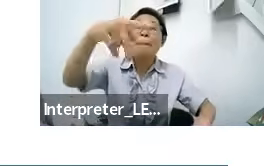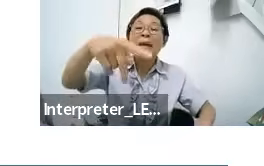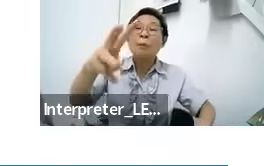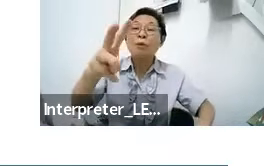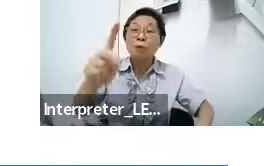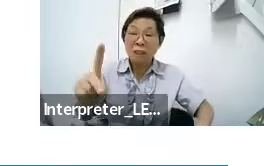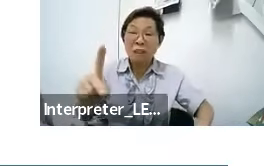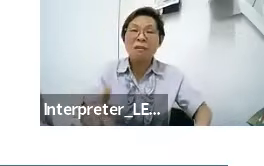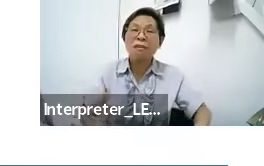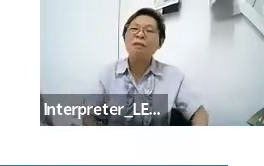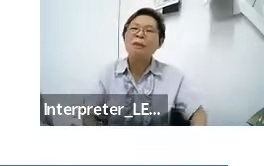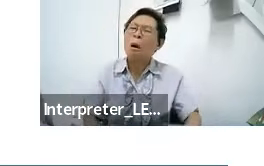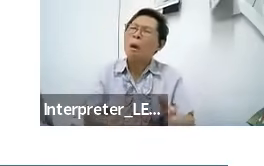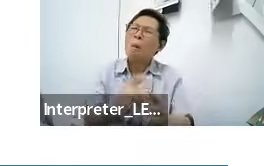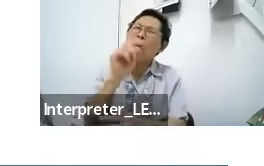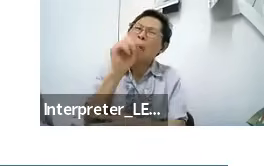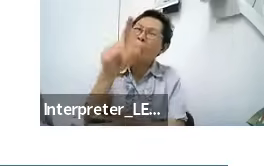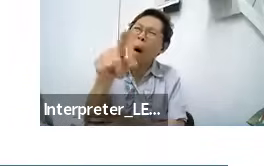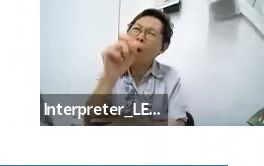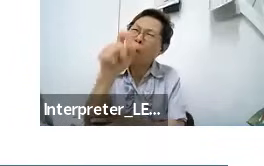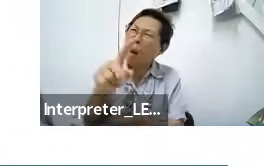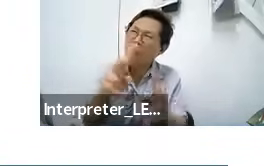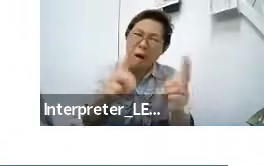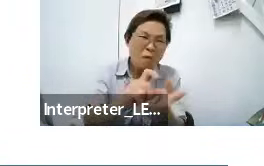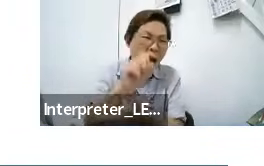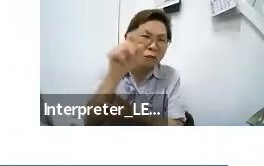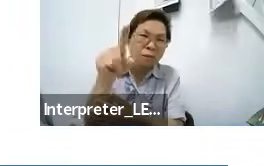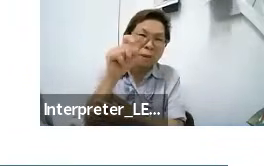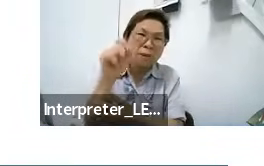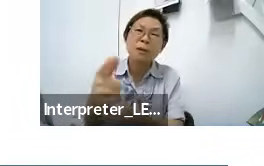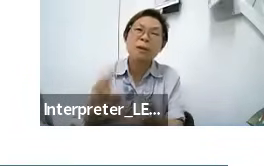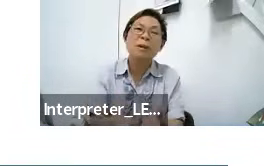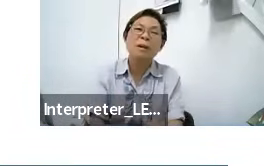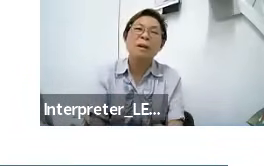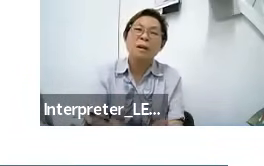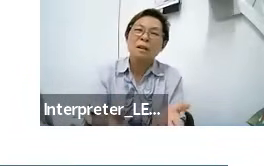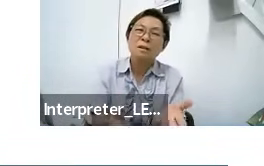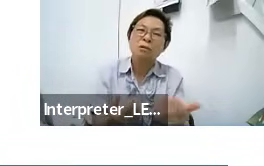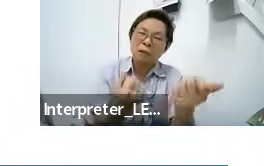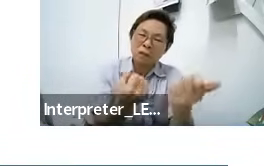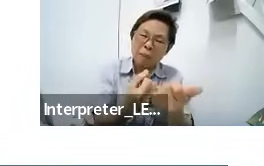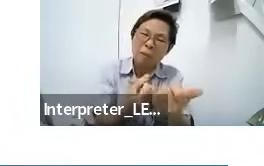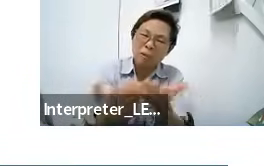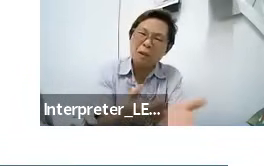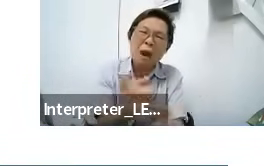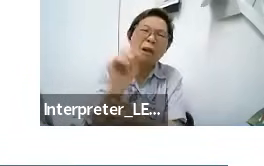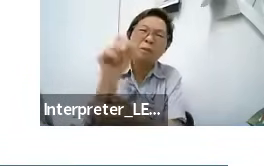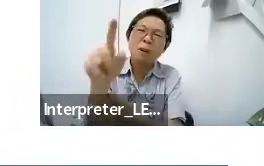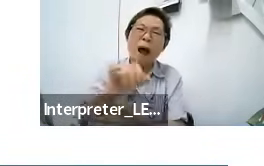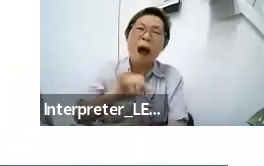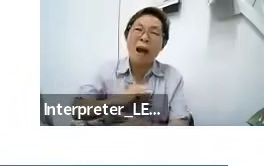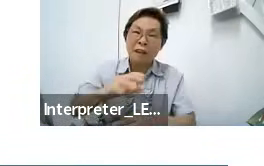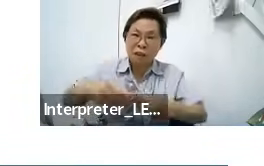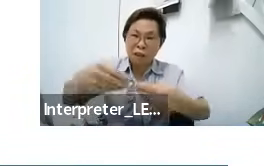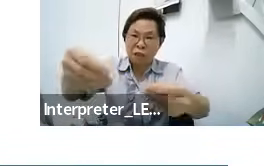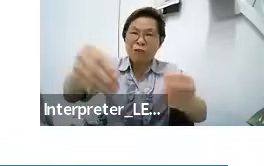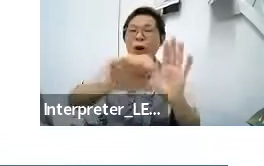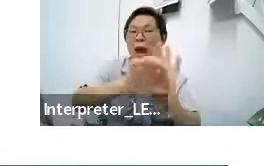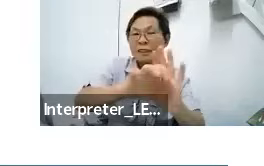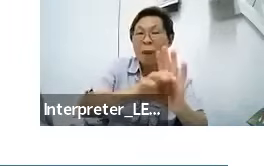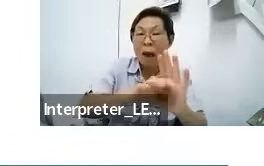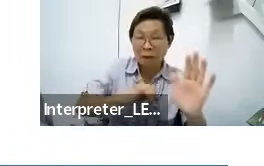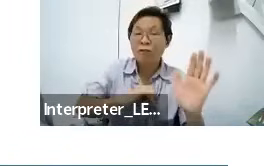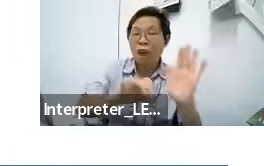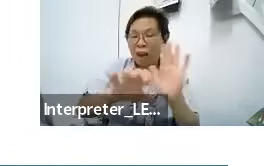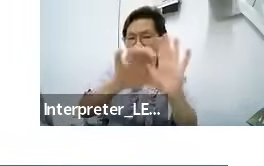very costly in terms of providing support services. I will give you some examples of,